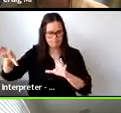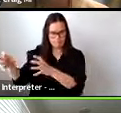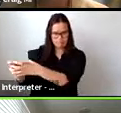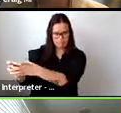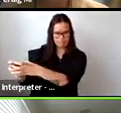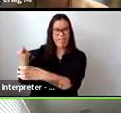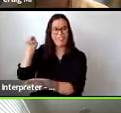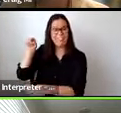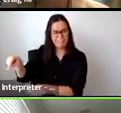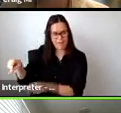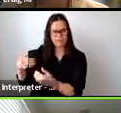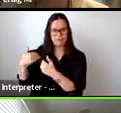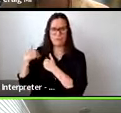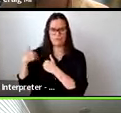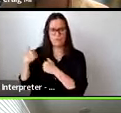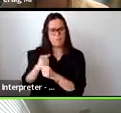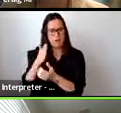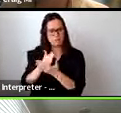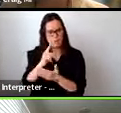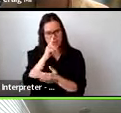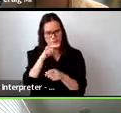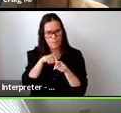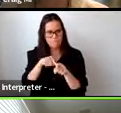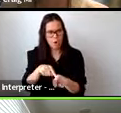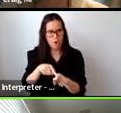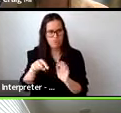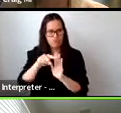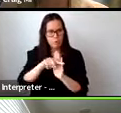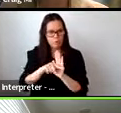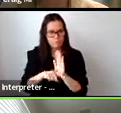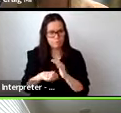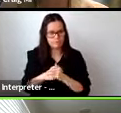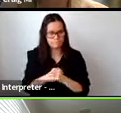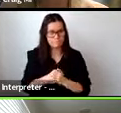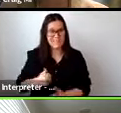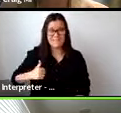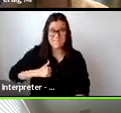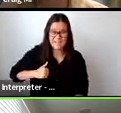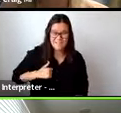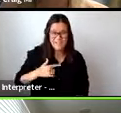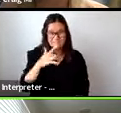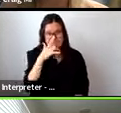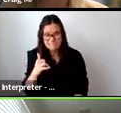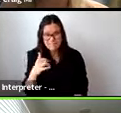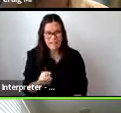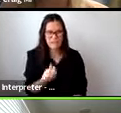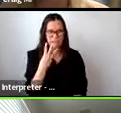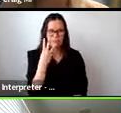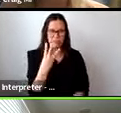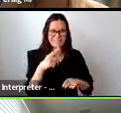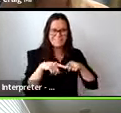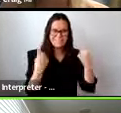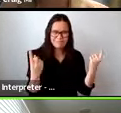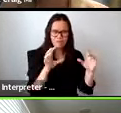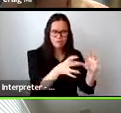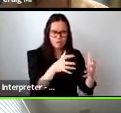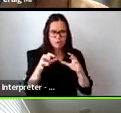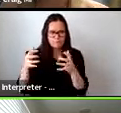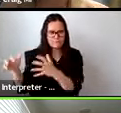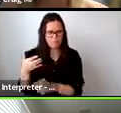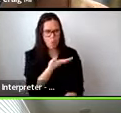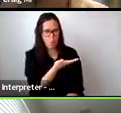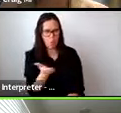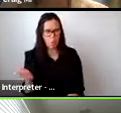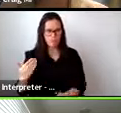creating duplication and confusion. I think those are some of the ideas that you could learn and do better